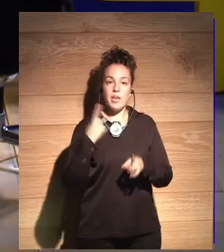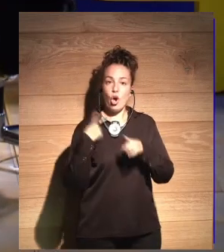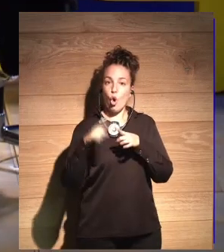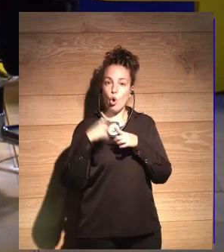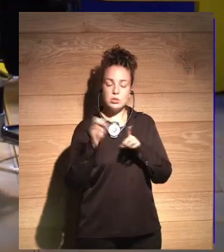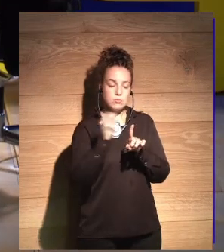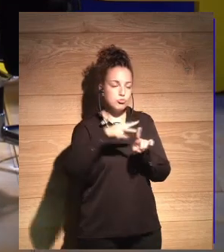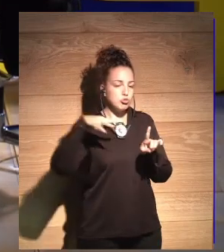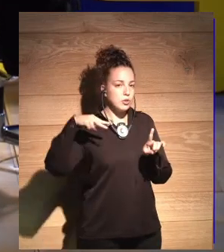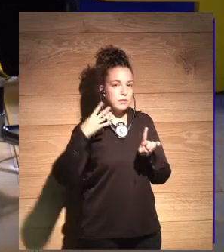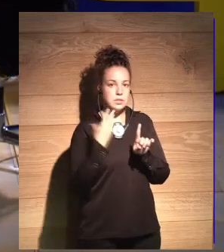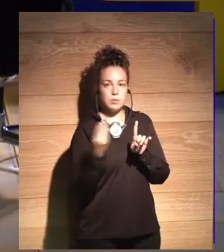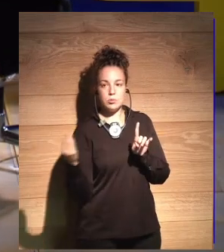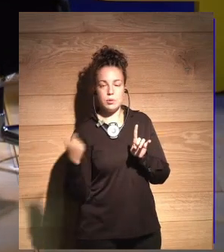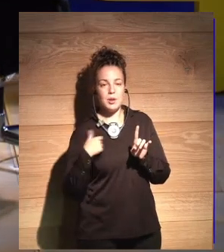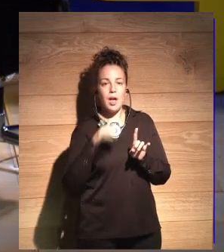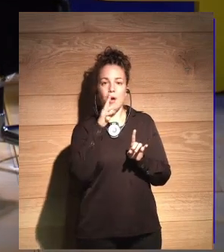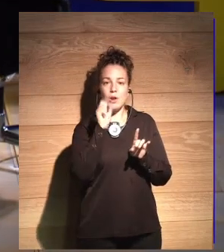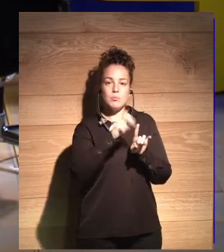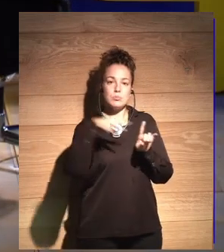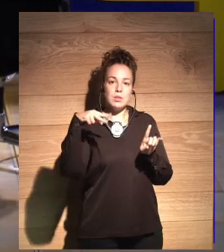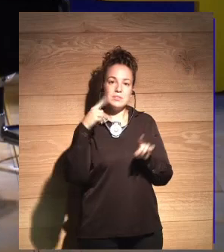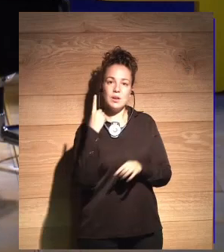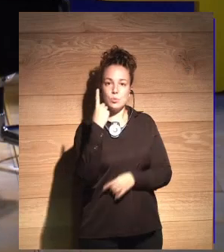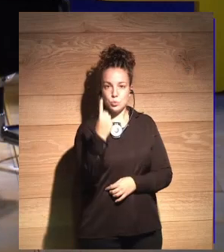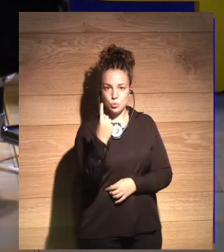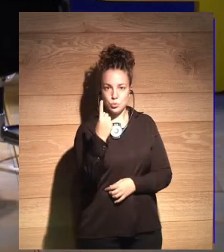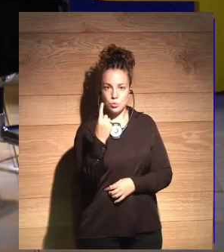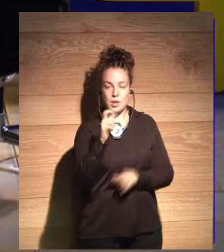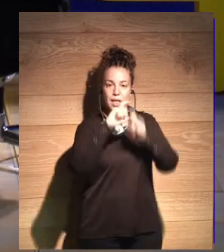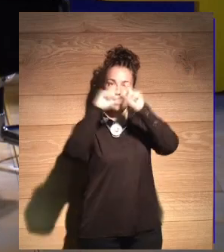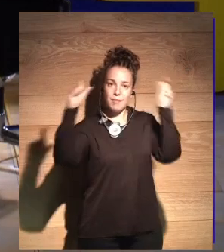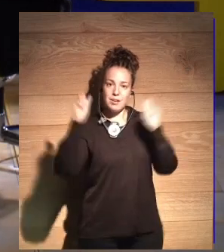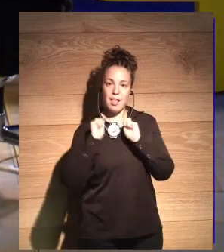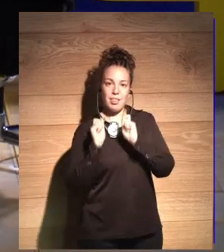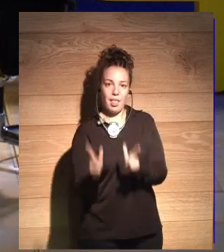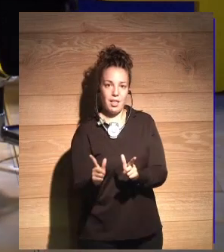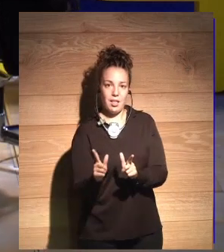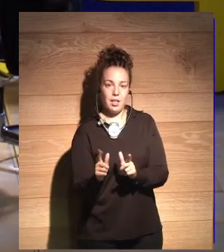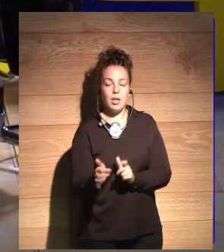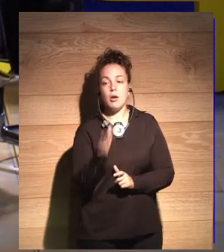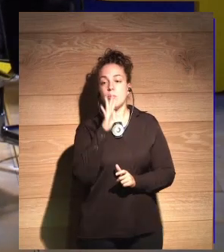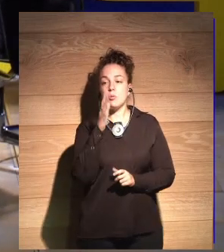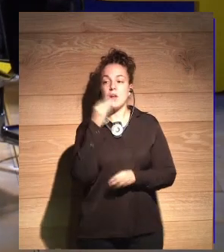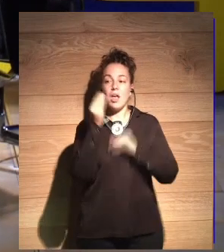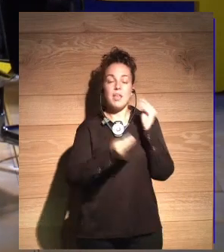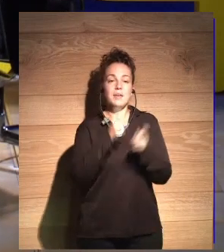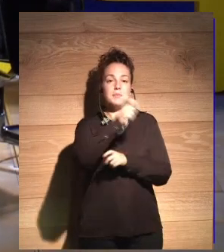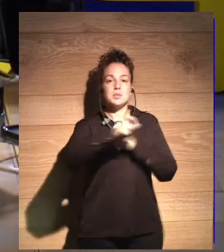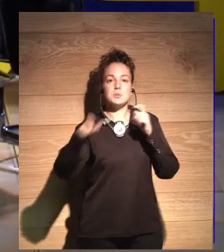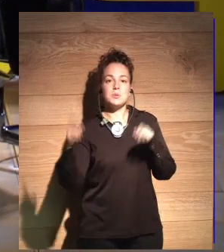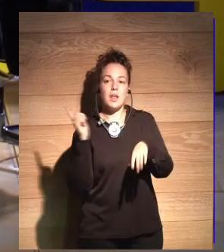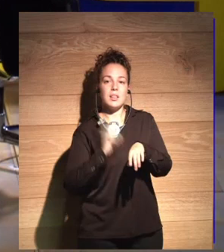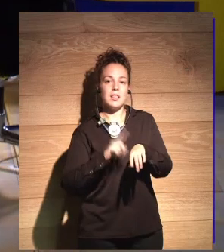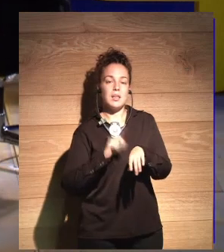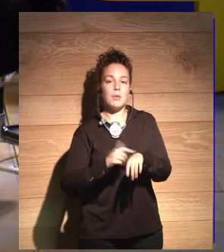have one perspective in these companies, which is make people spend more time on the site. Yeah. We need self-driving cars so people